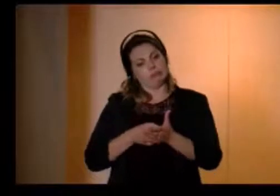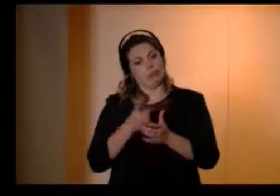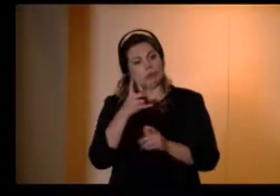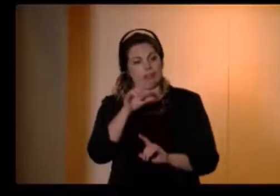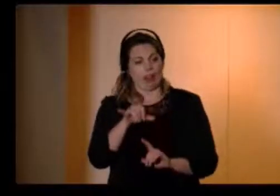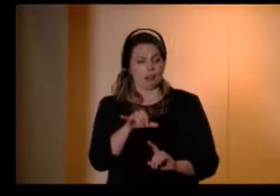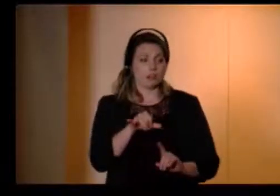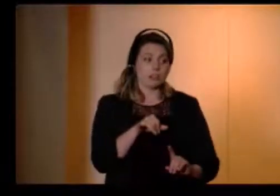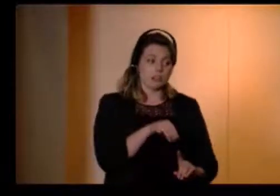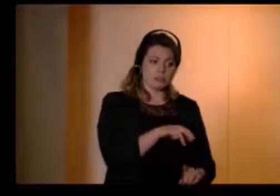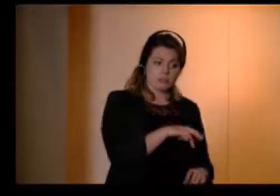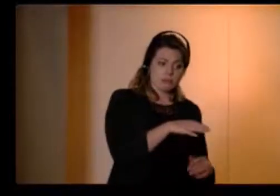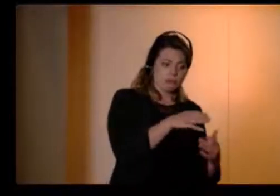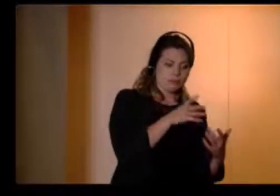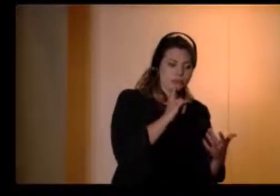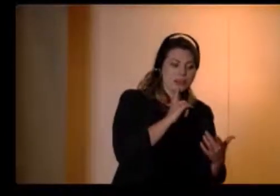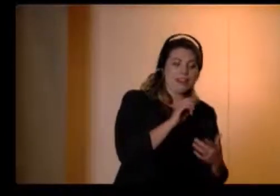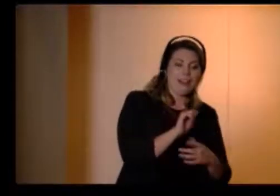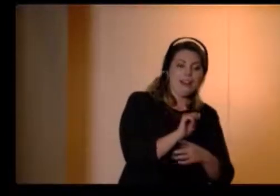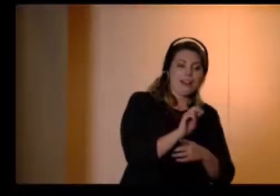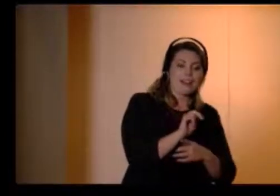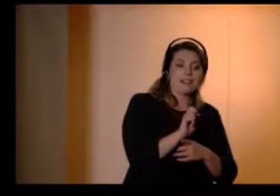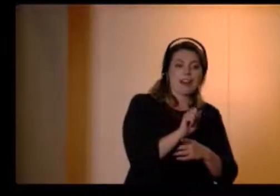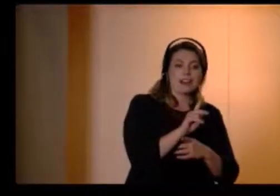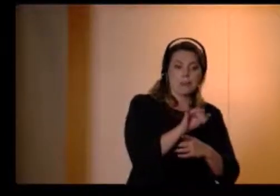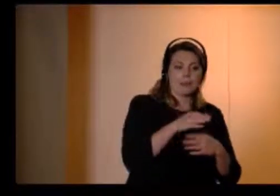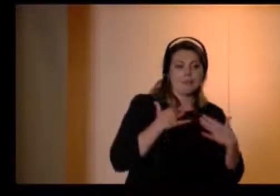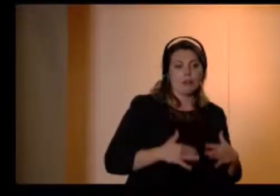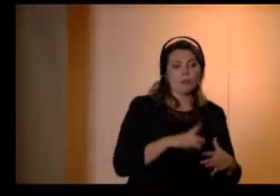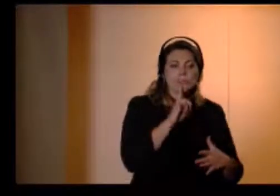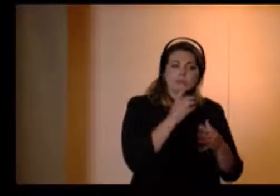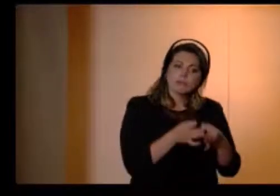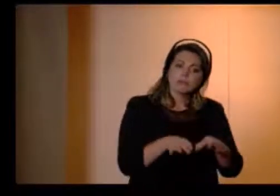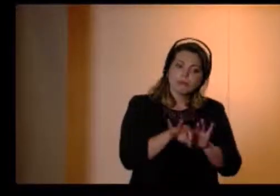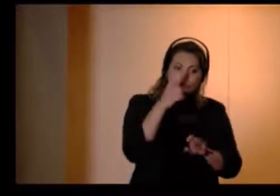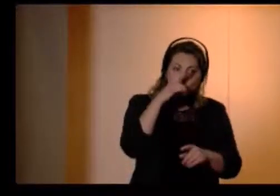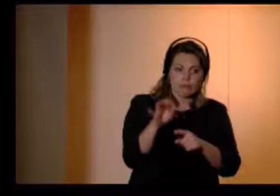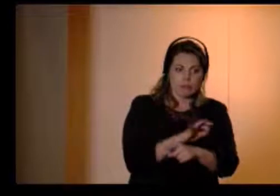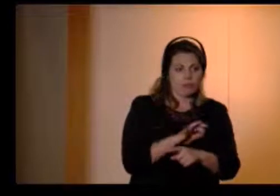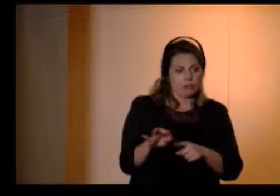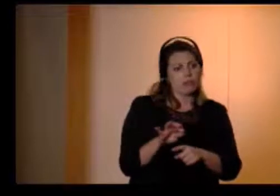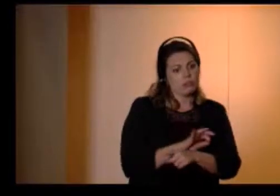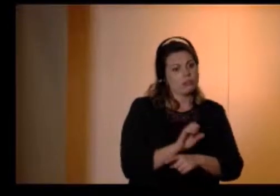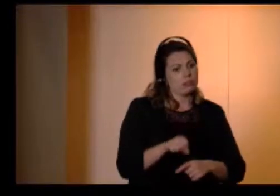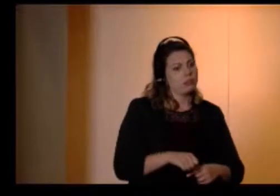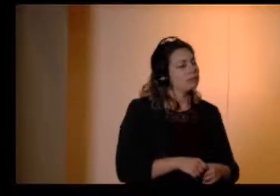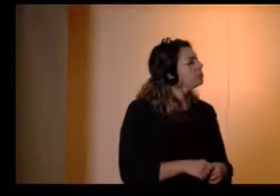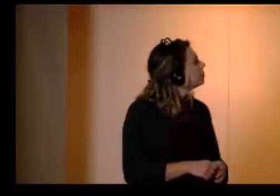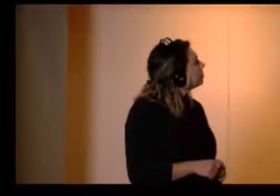the anatomy is so key to its function.